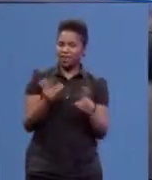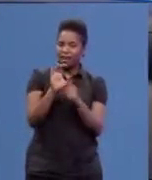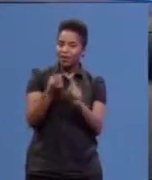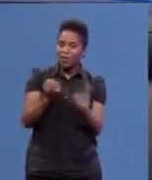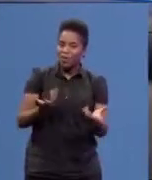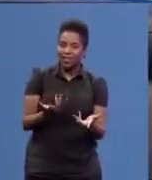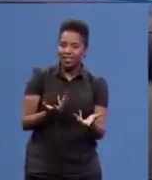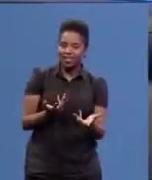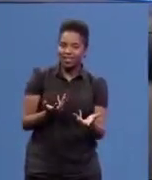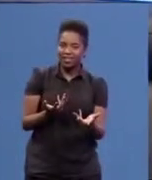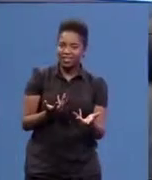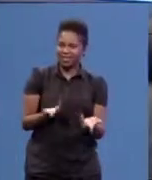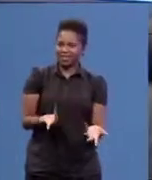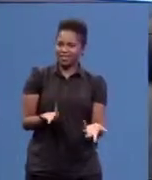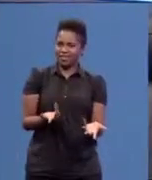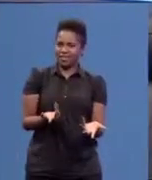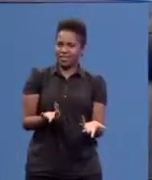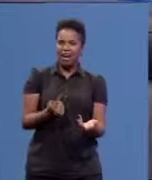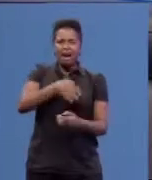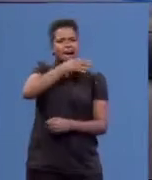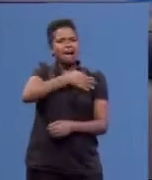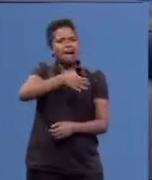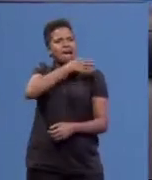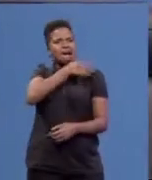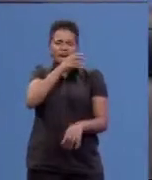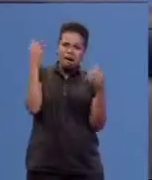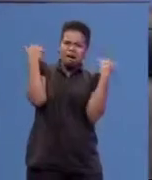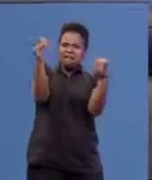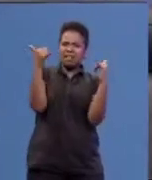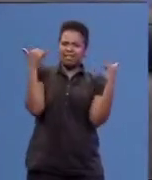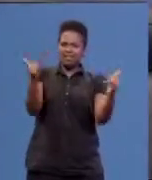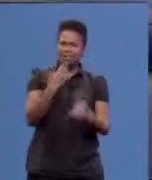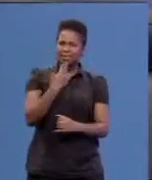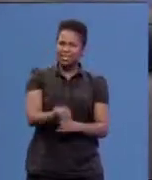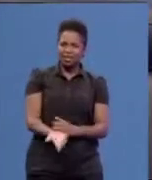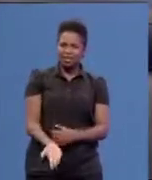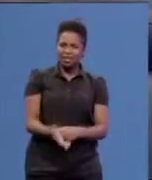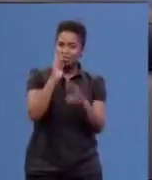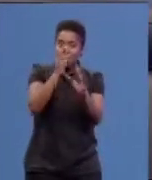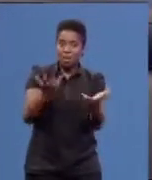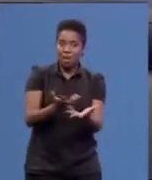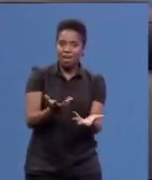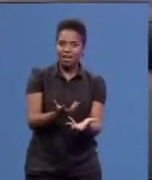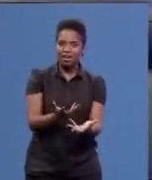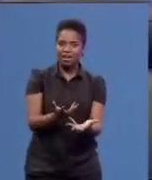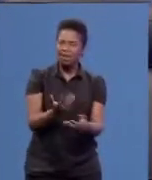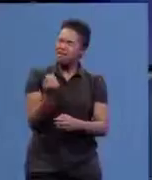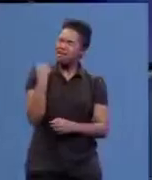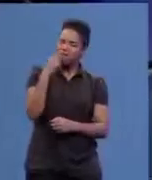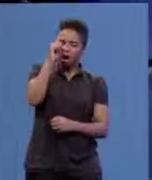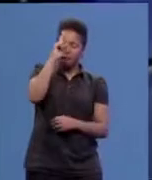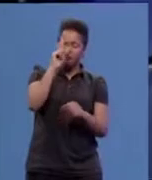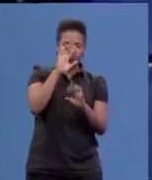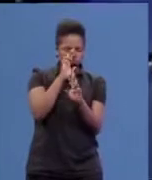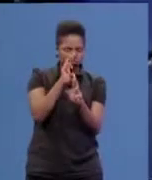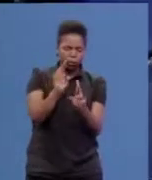that this is a moment of reflection for all of us, a very critical reflection where we say, what does it